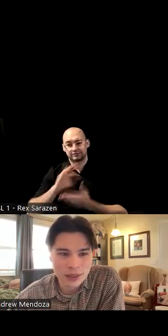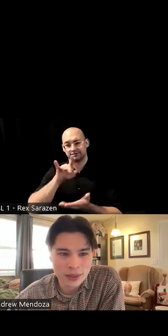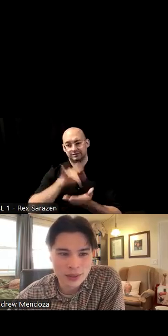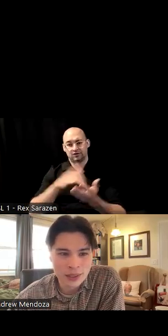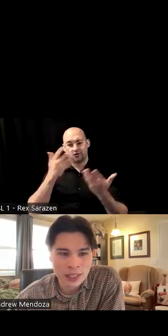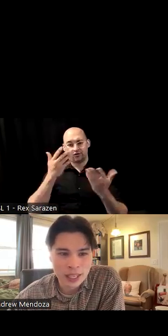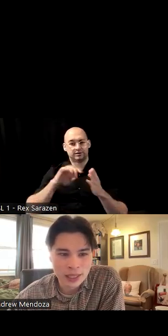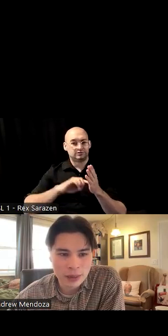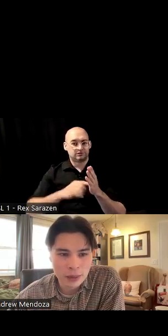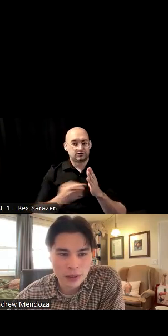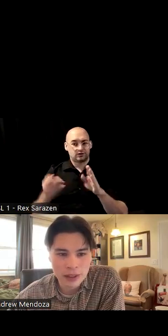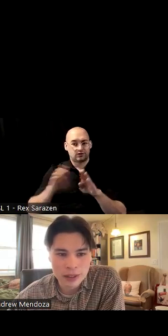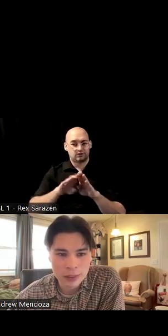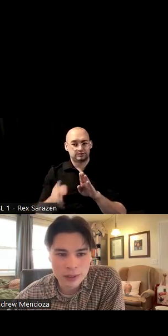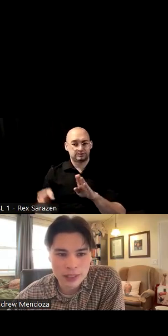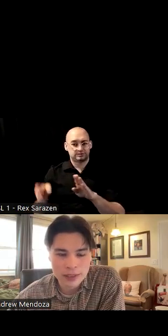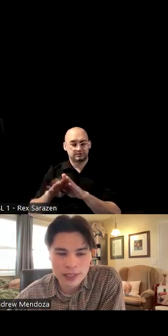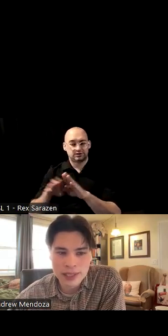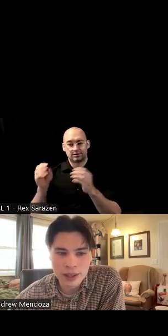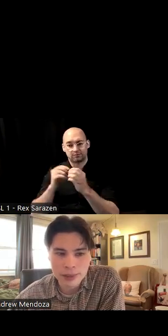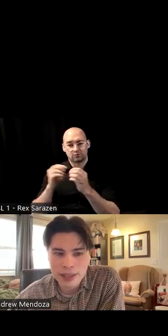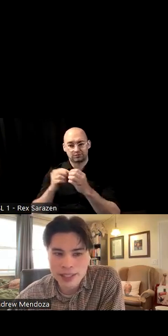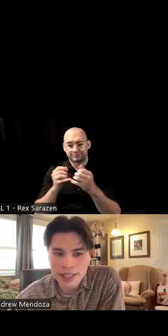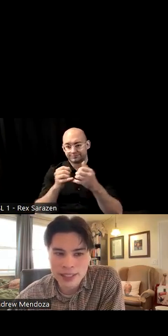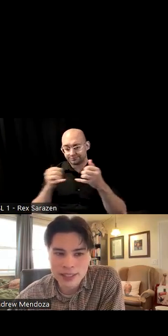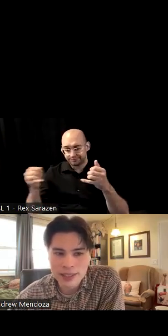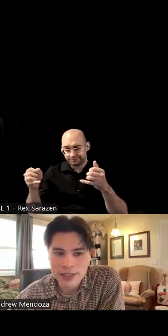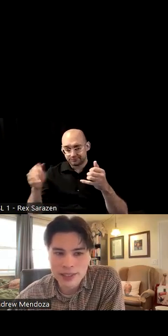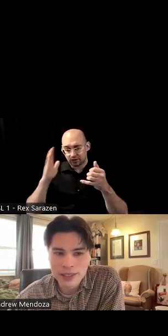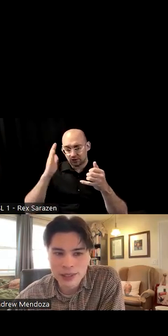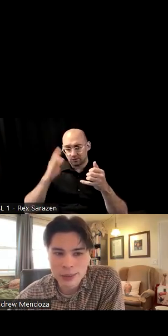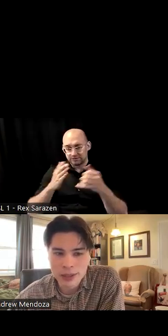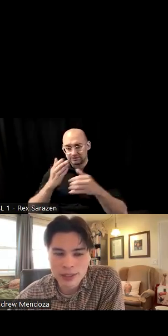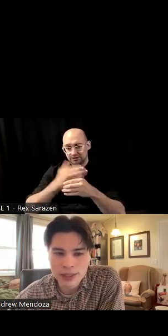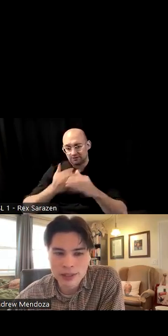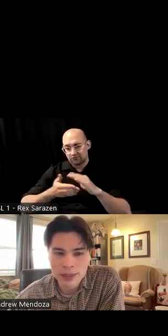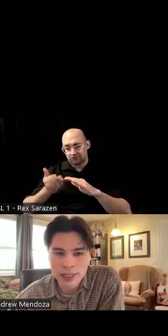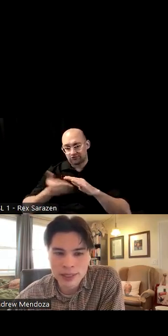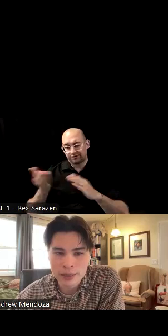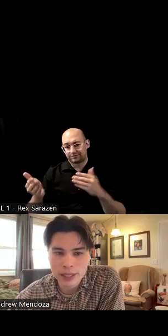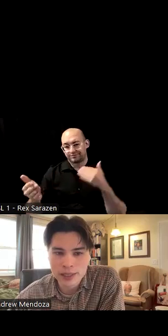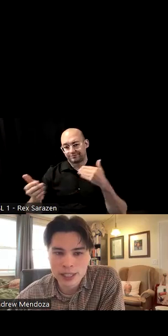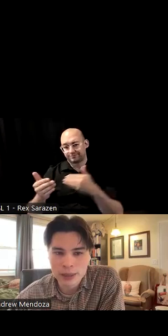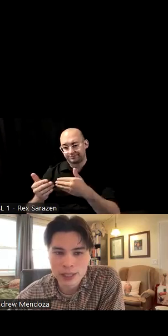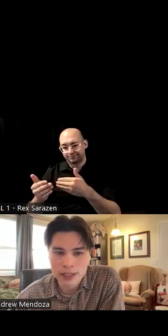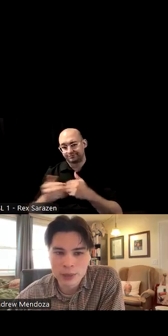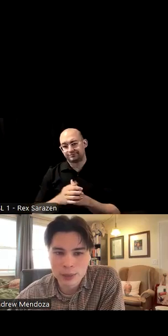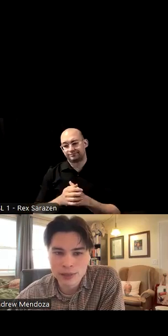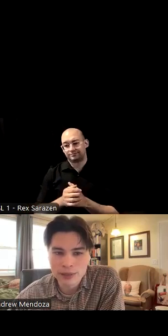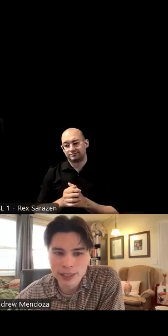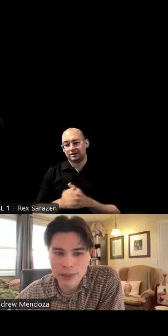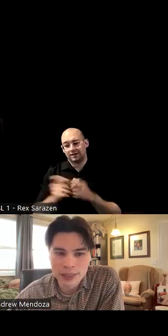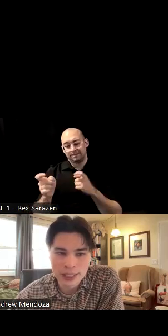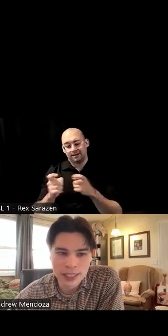to close and that more are on the brink of ceasing operations. There's additional pressure because managed care plans